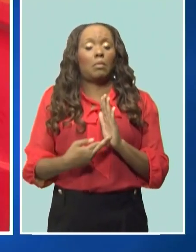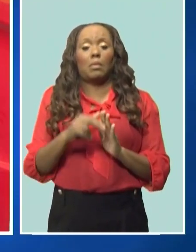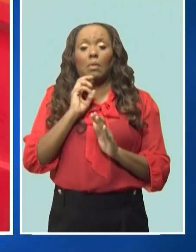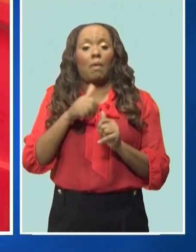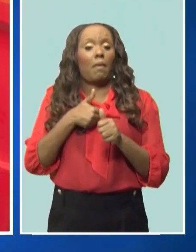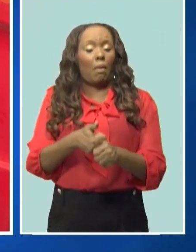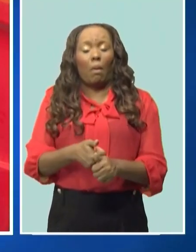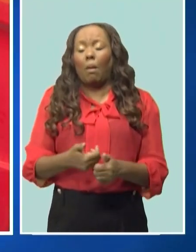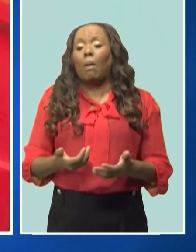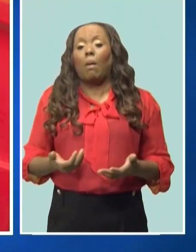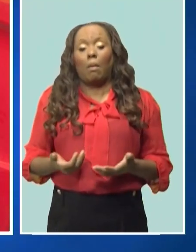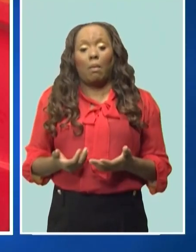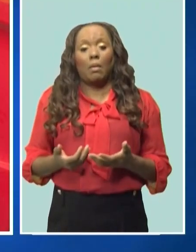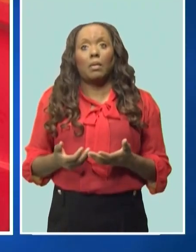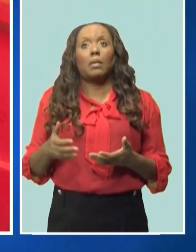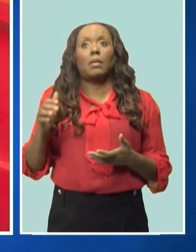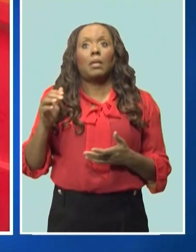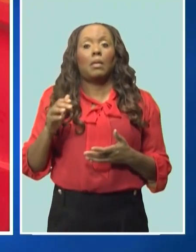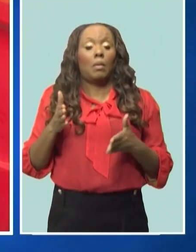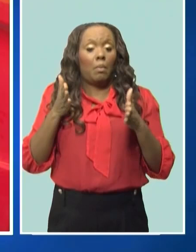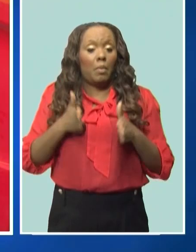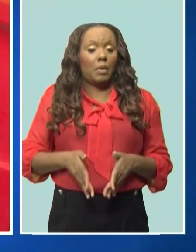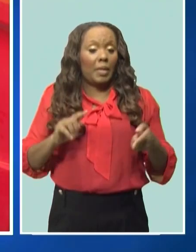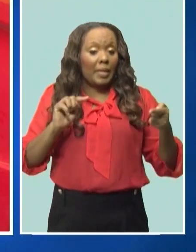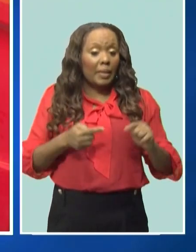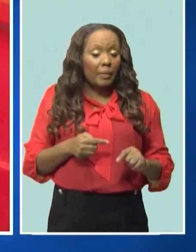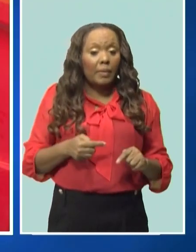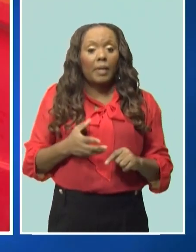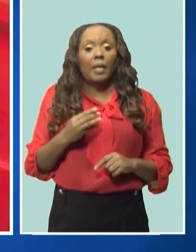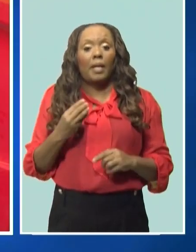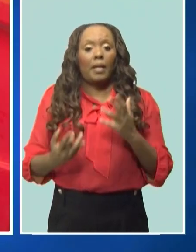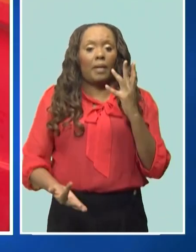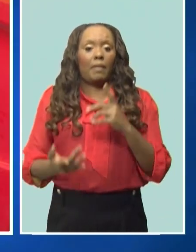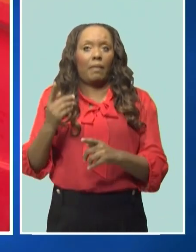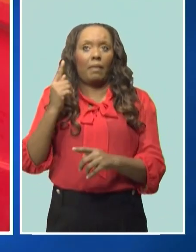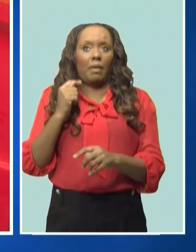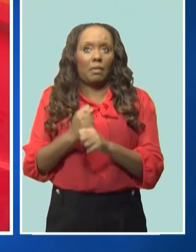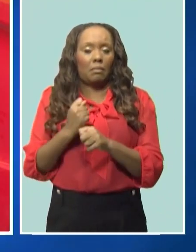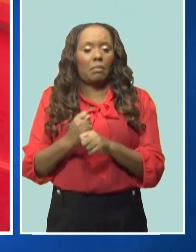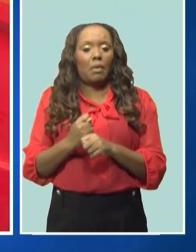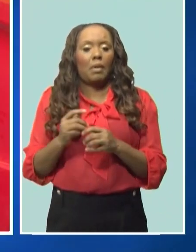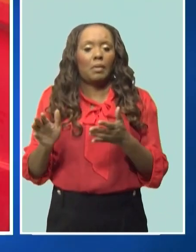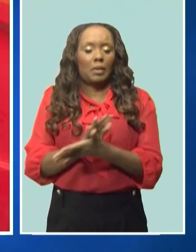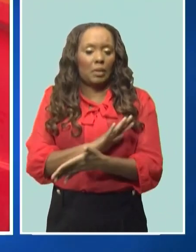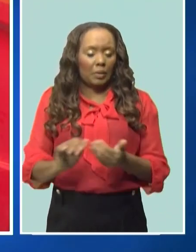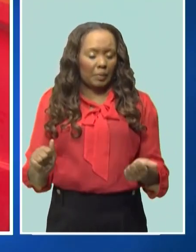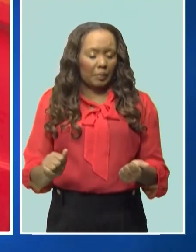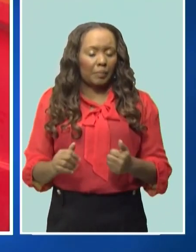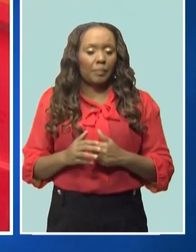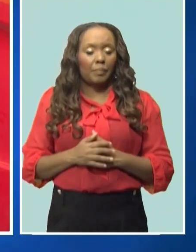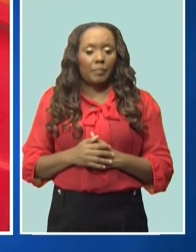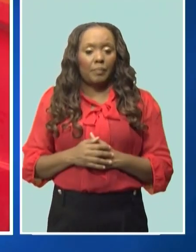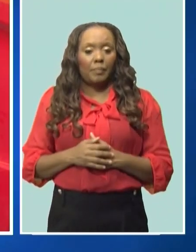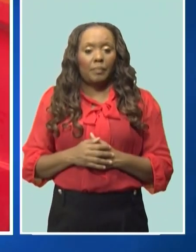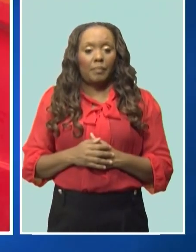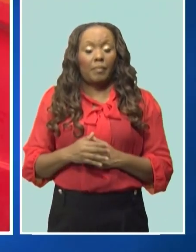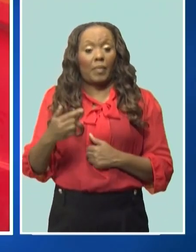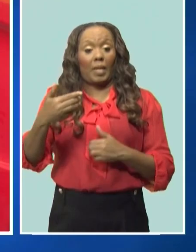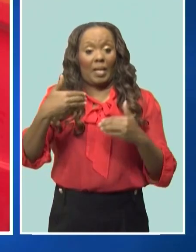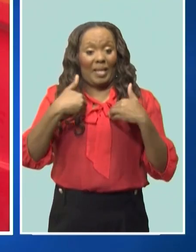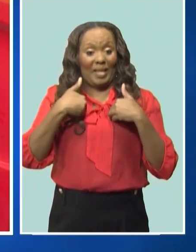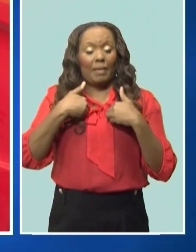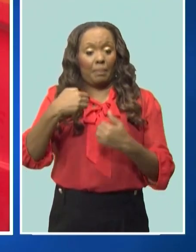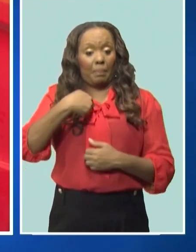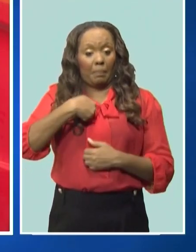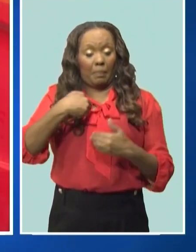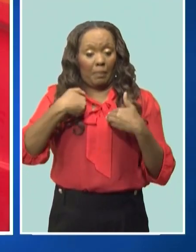led to injury to a person and also to the loss of the fire appliance. The report is with me now from the Chief